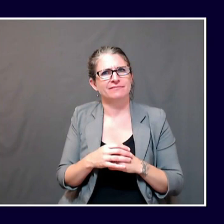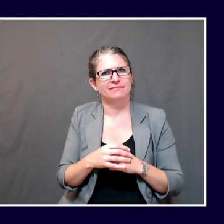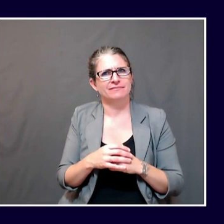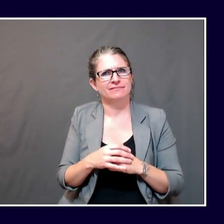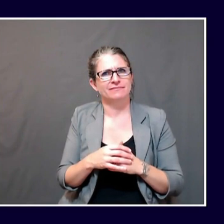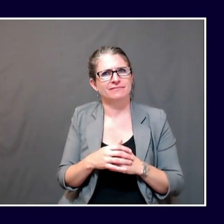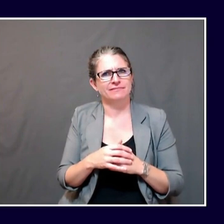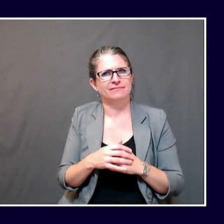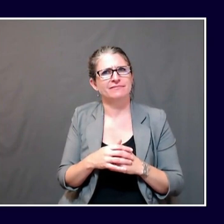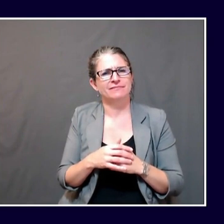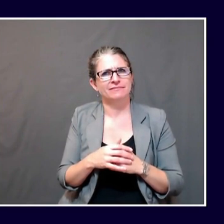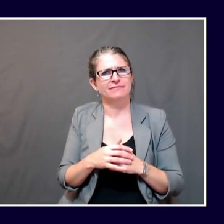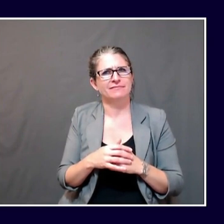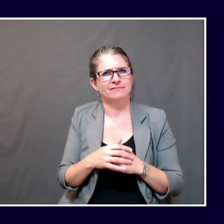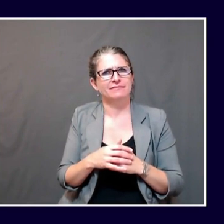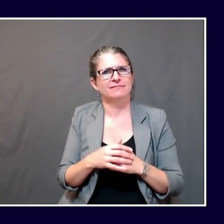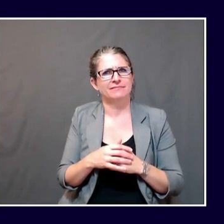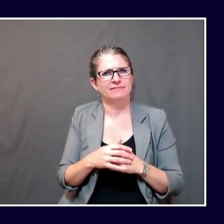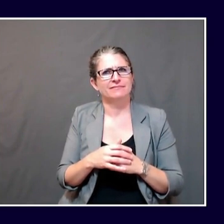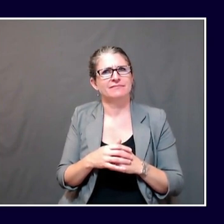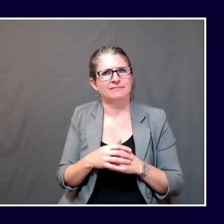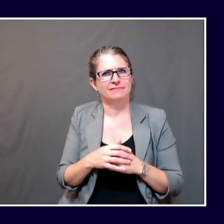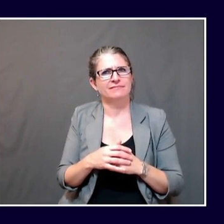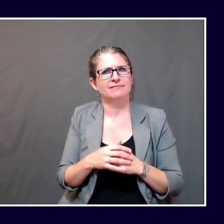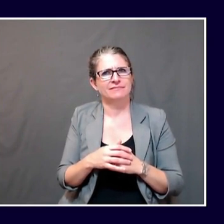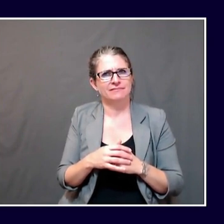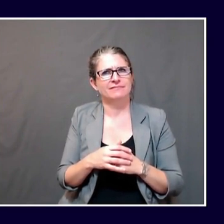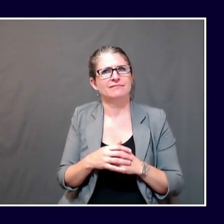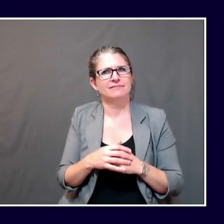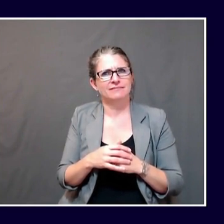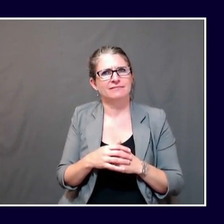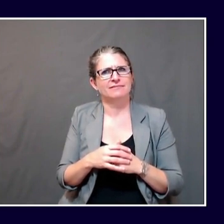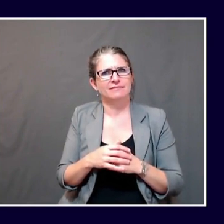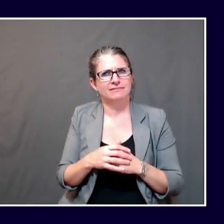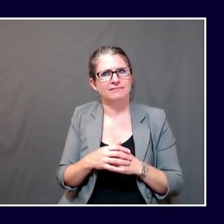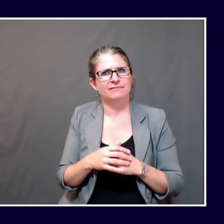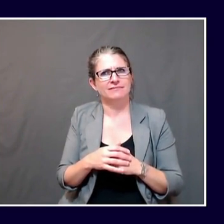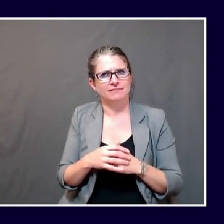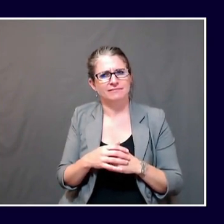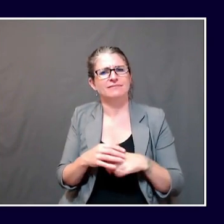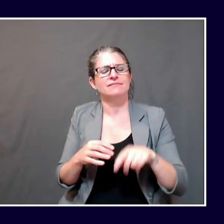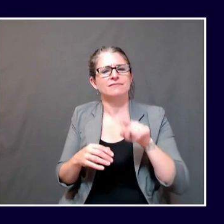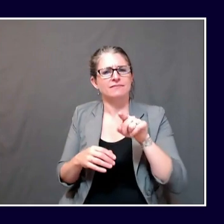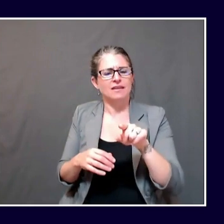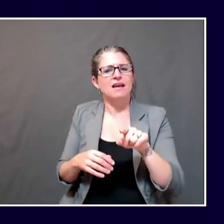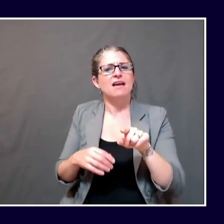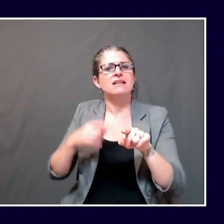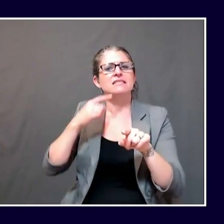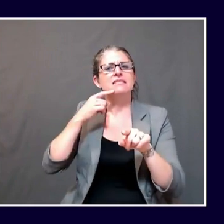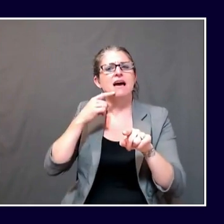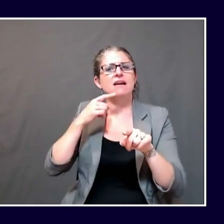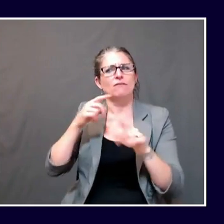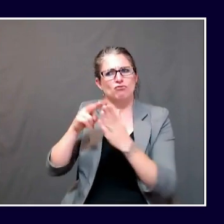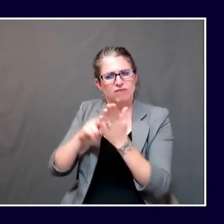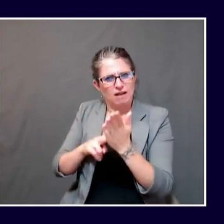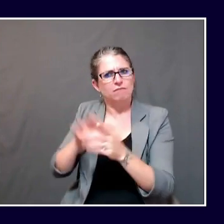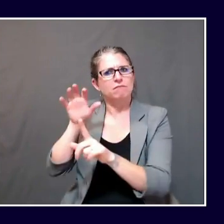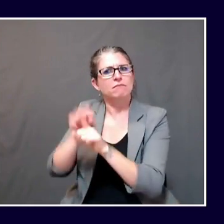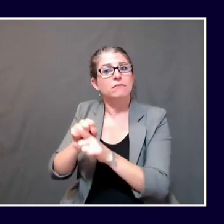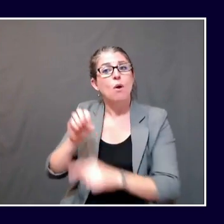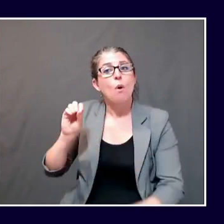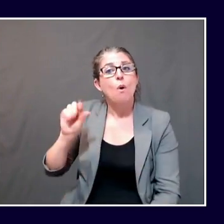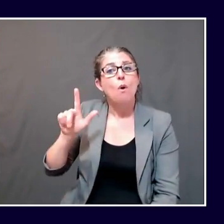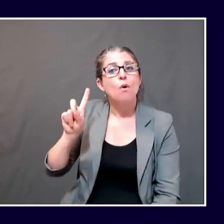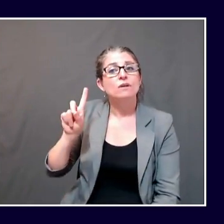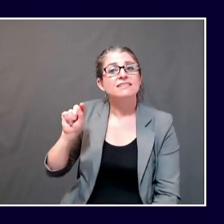there have been any positive cases identified with that facility and if there's any kind of outbreak investigation happening?